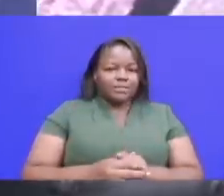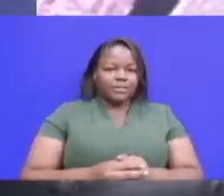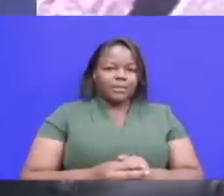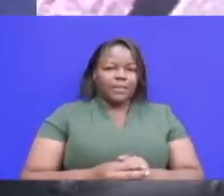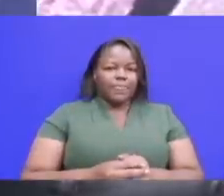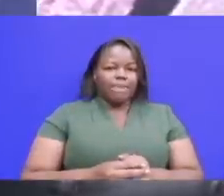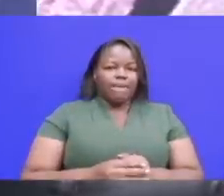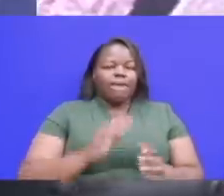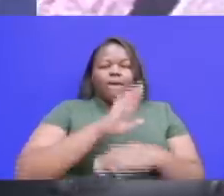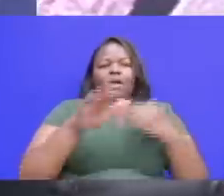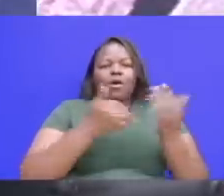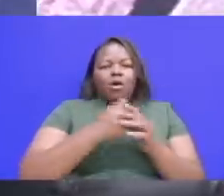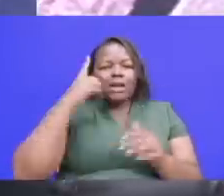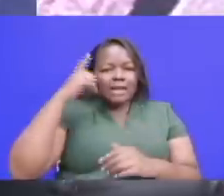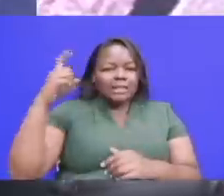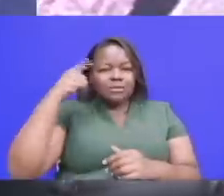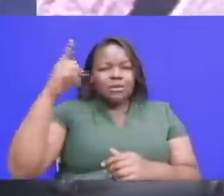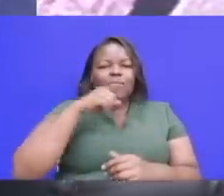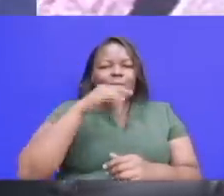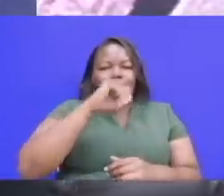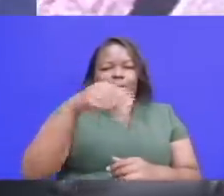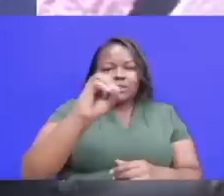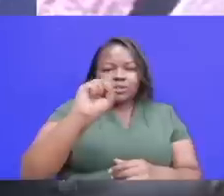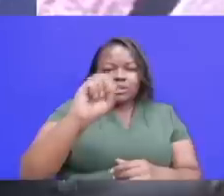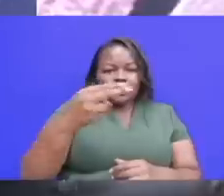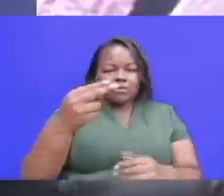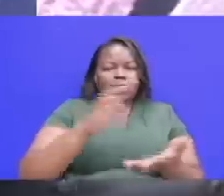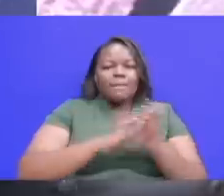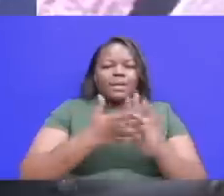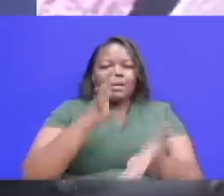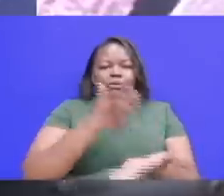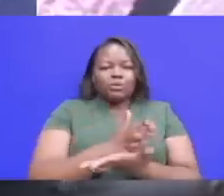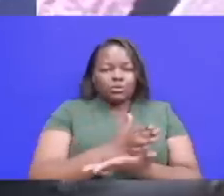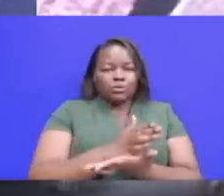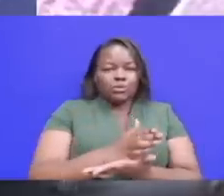All Joseph's dreams came true, and it took a long time, yes, but it came true.